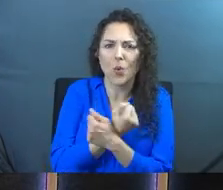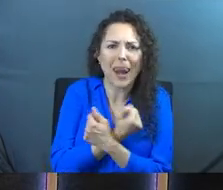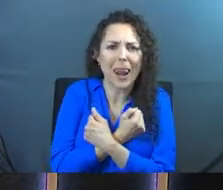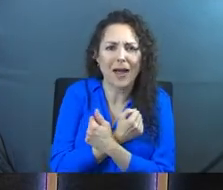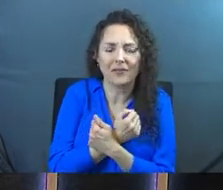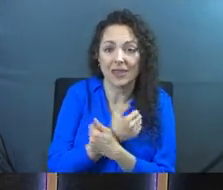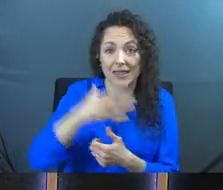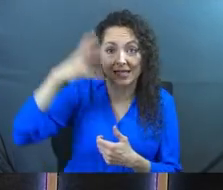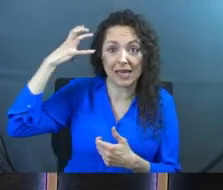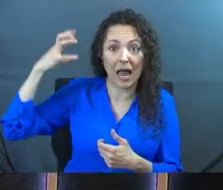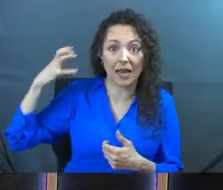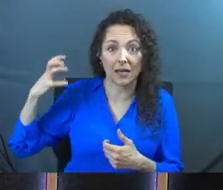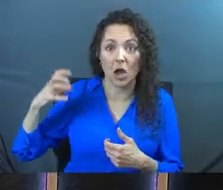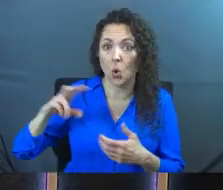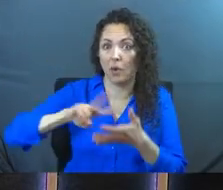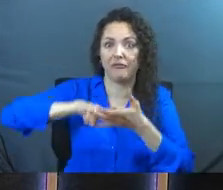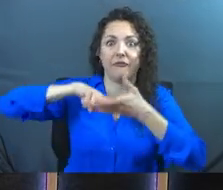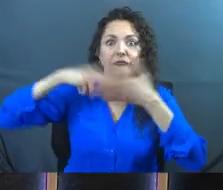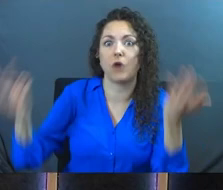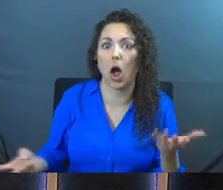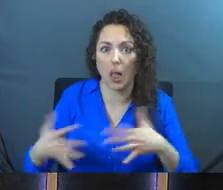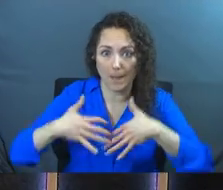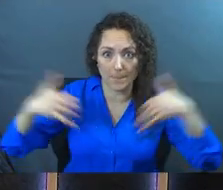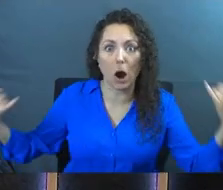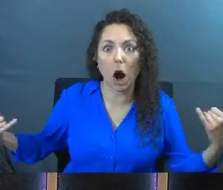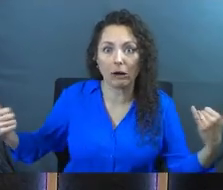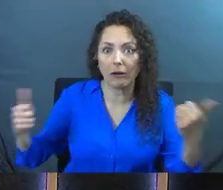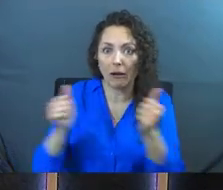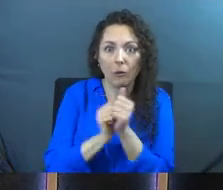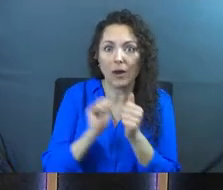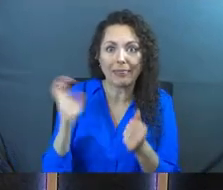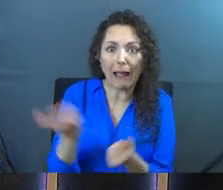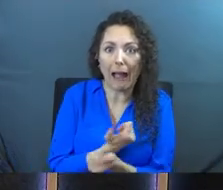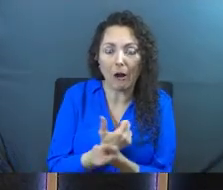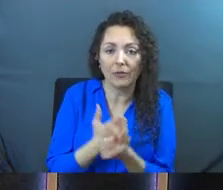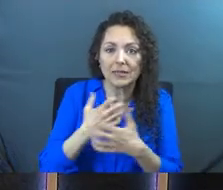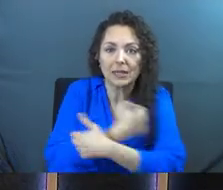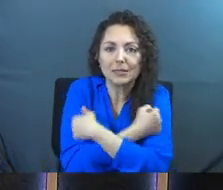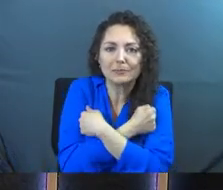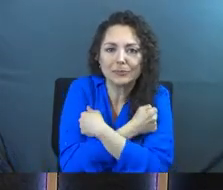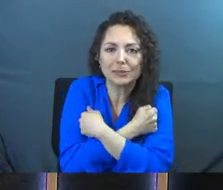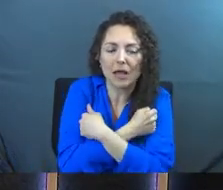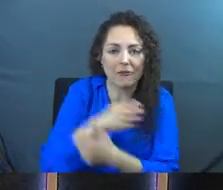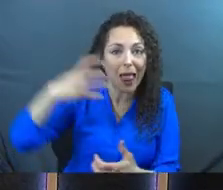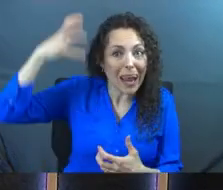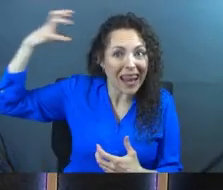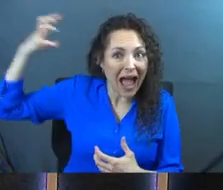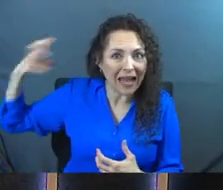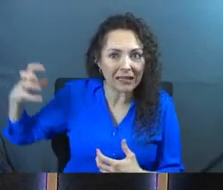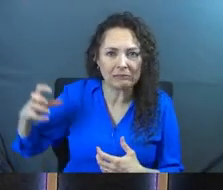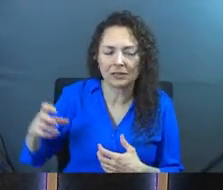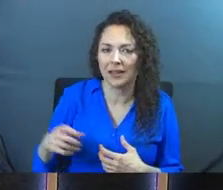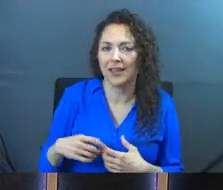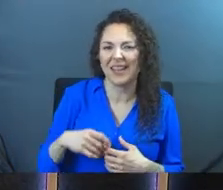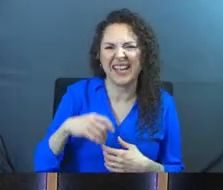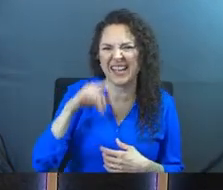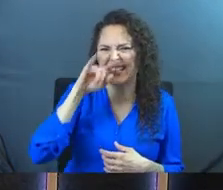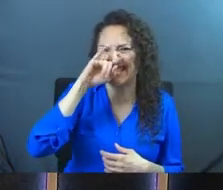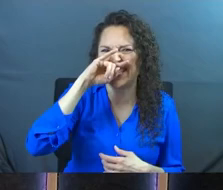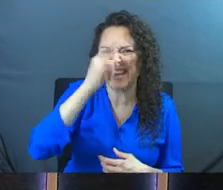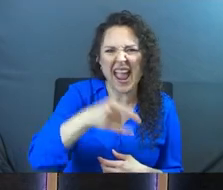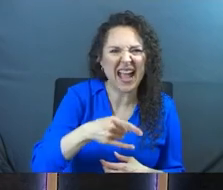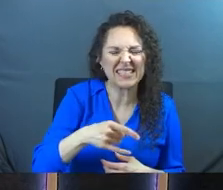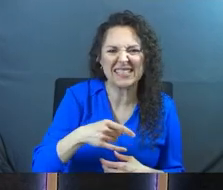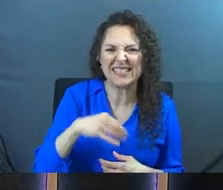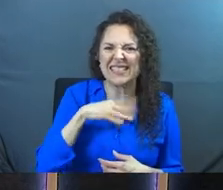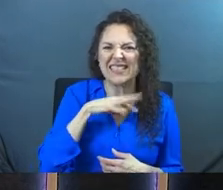family. Without it, we all fall apart. Everything goes awry. So he's got this stuffed animal lion, and it is well used. It's disgusting